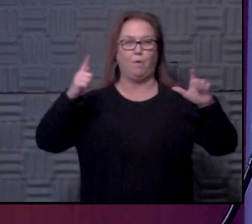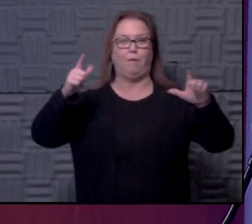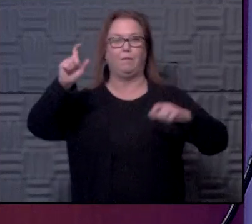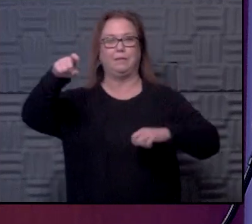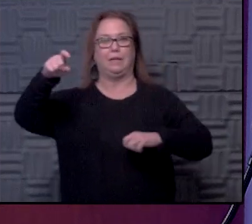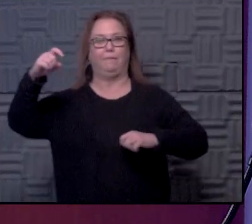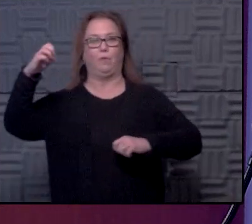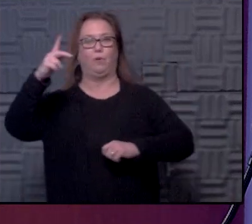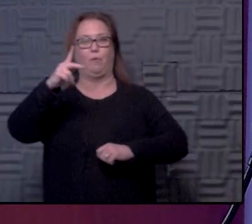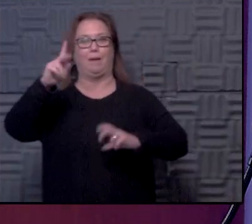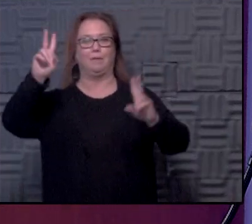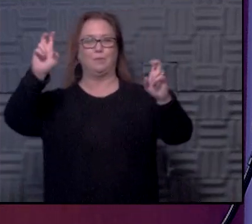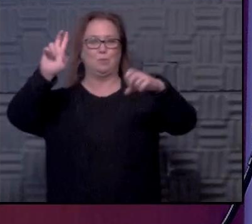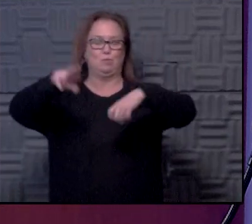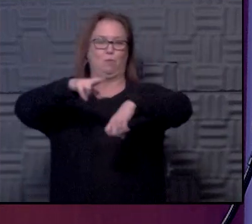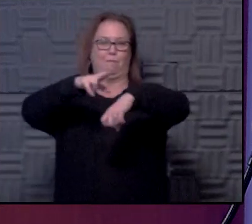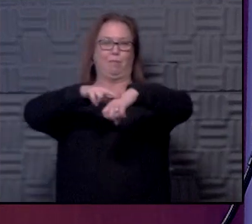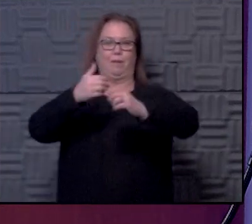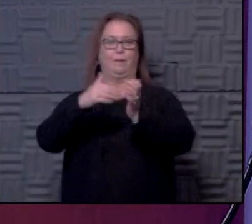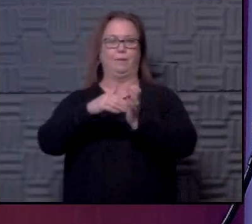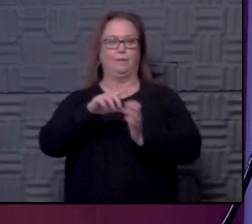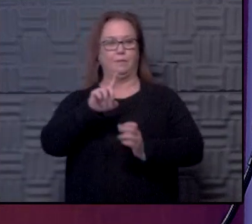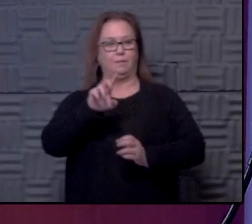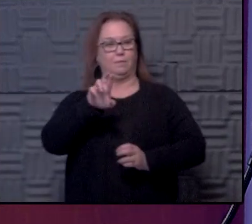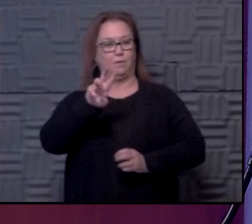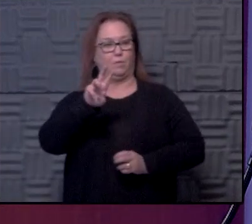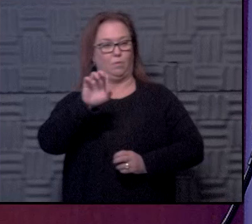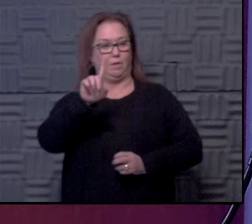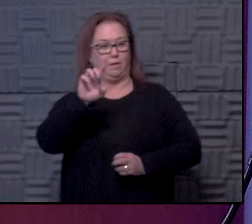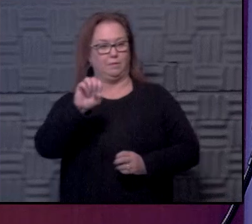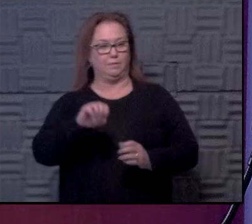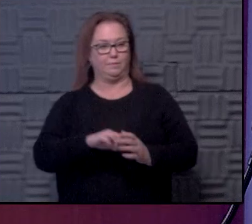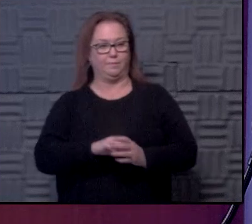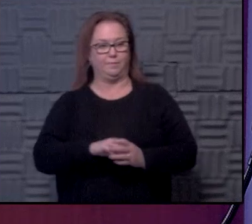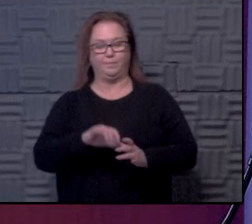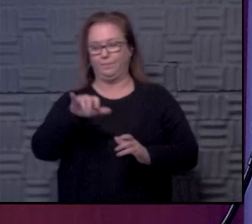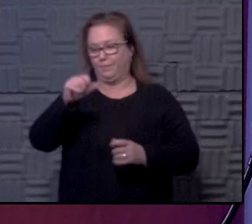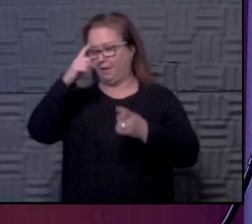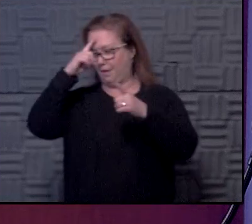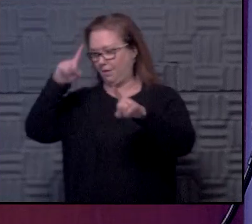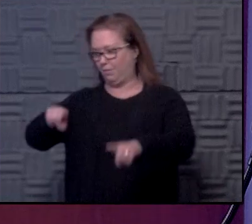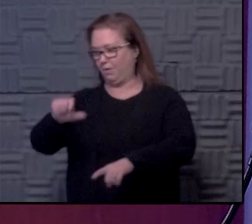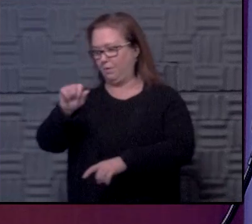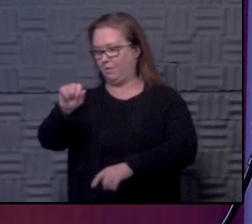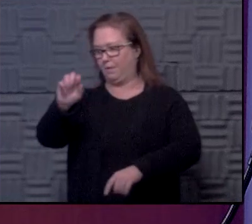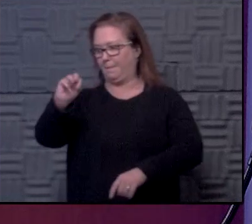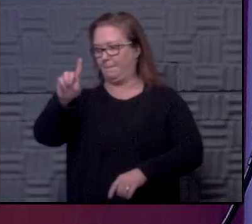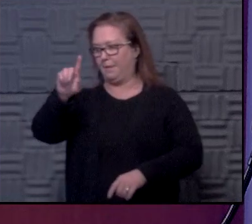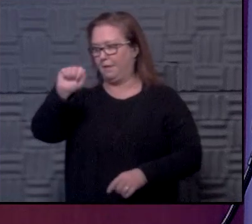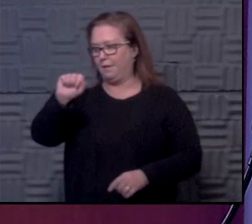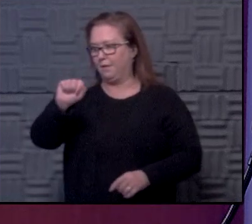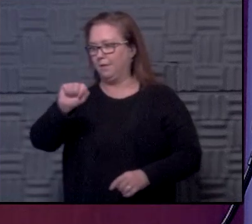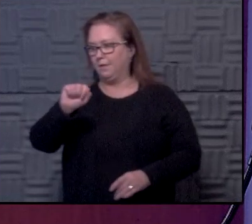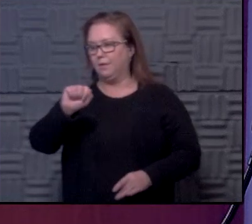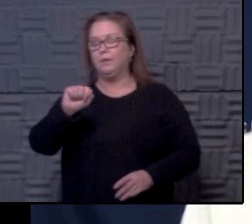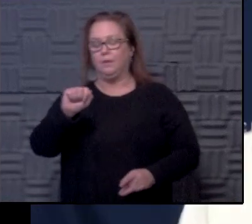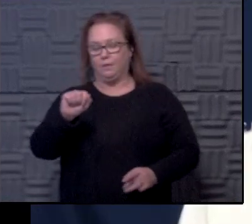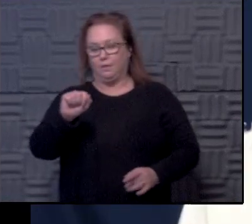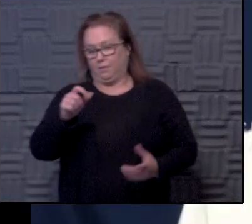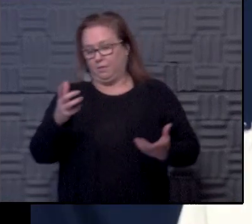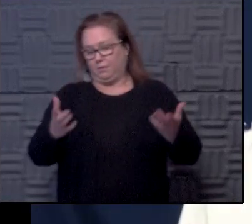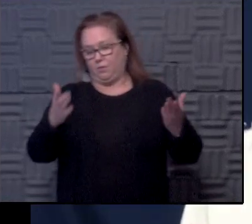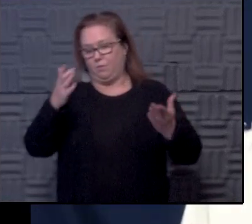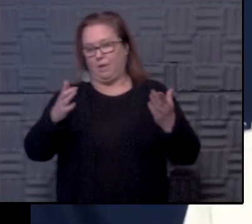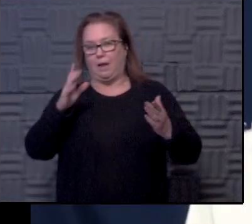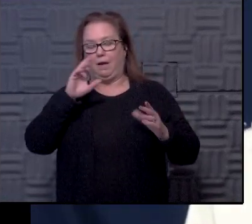to return to any sense of normalcy. Dr. Wild. Yeah, I agree with Amanda. While you may have